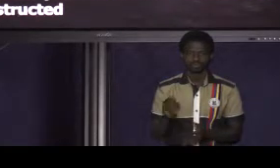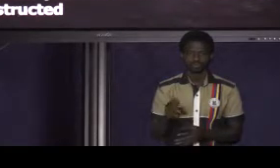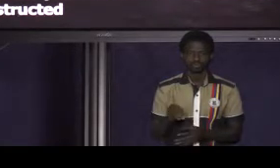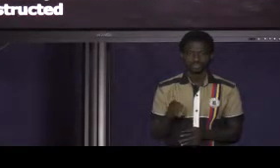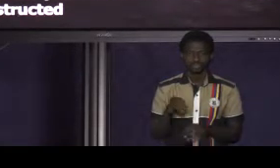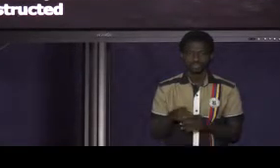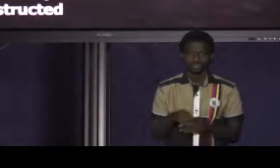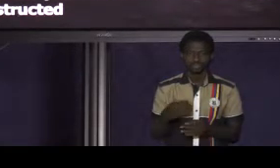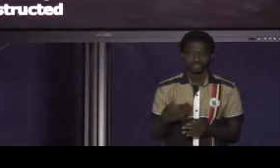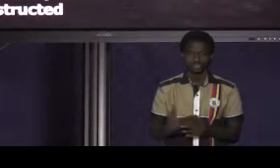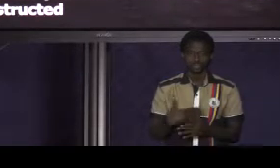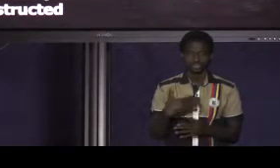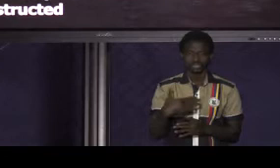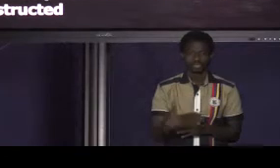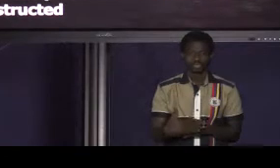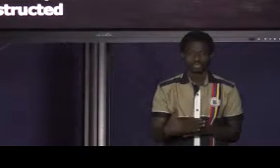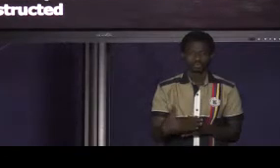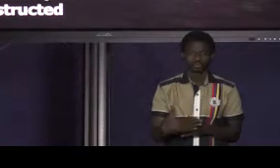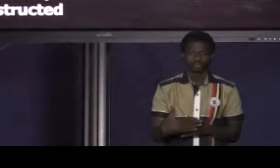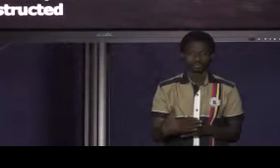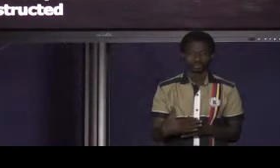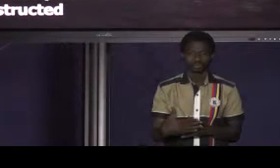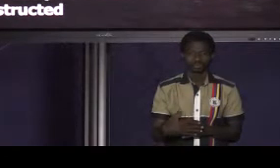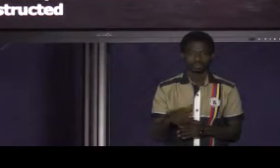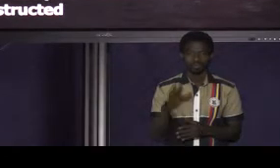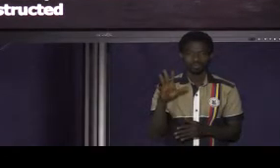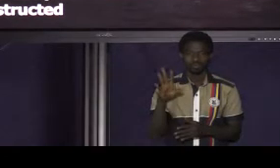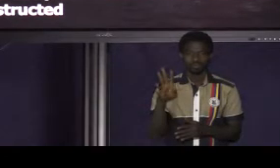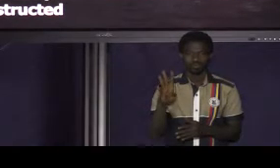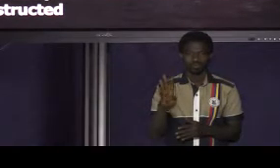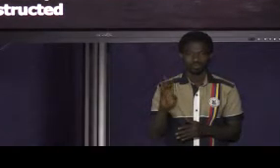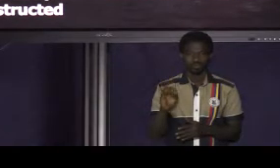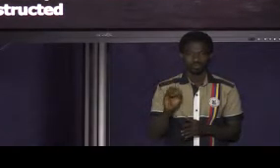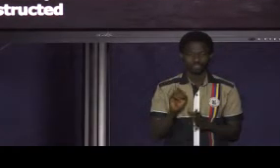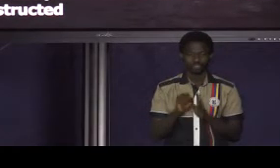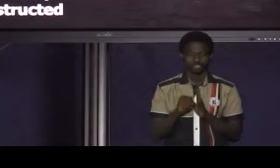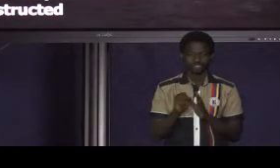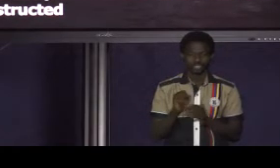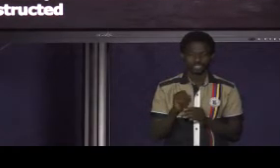in the next 40 seconds,